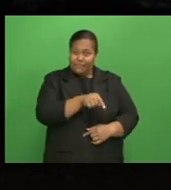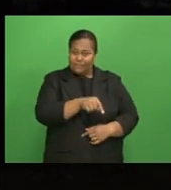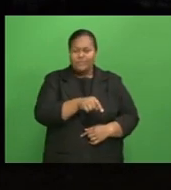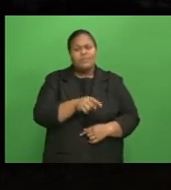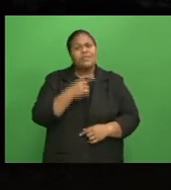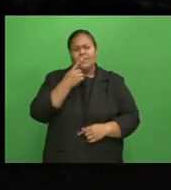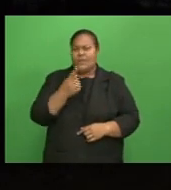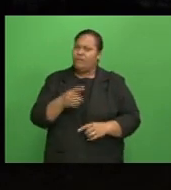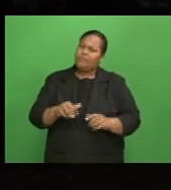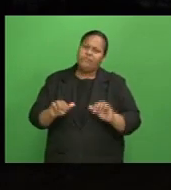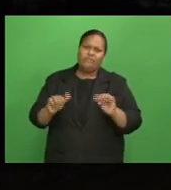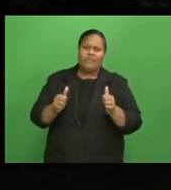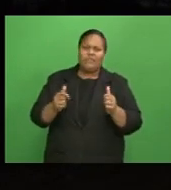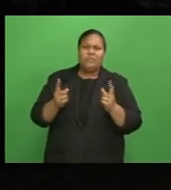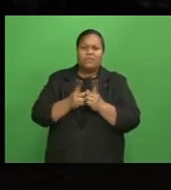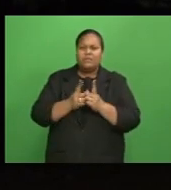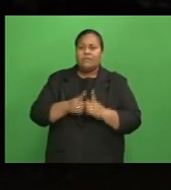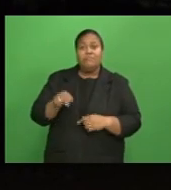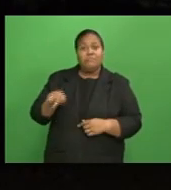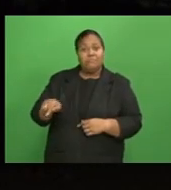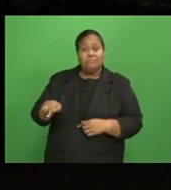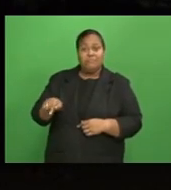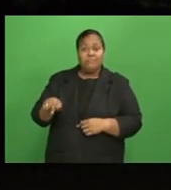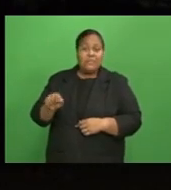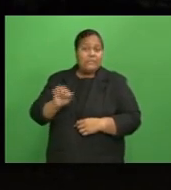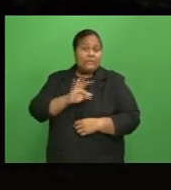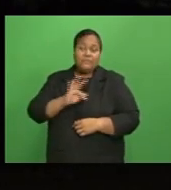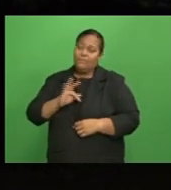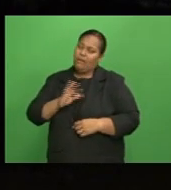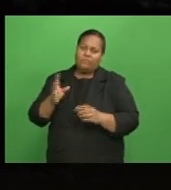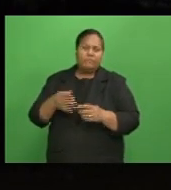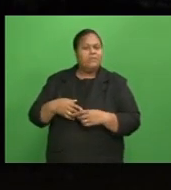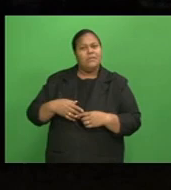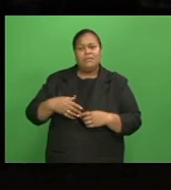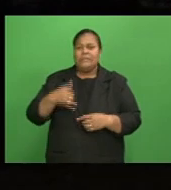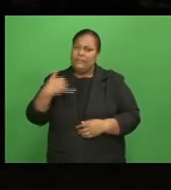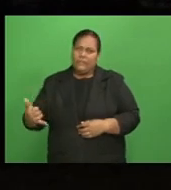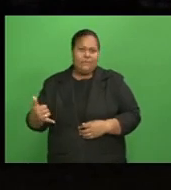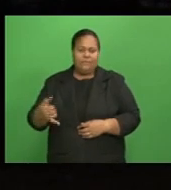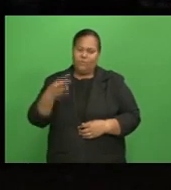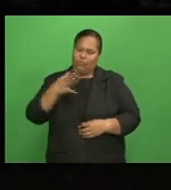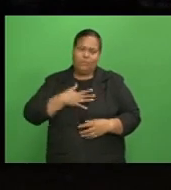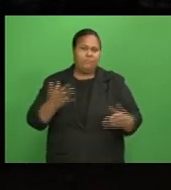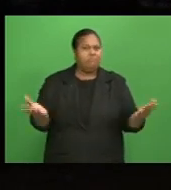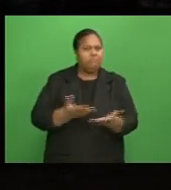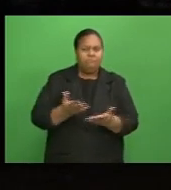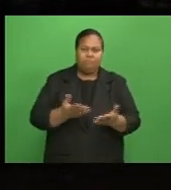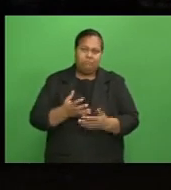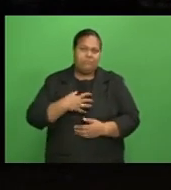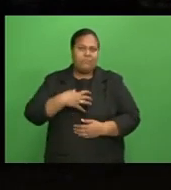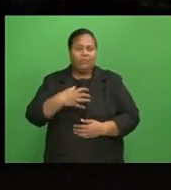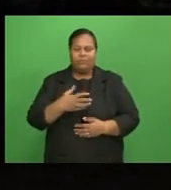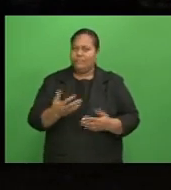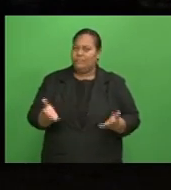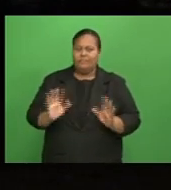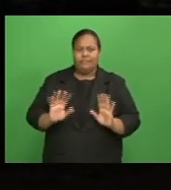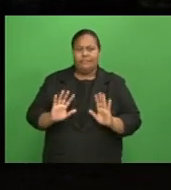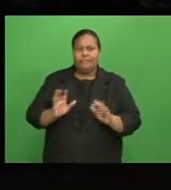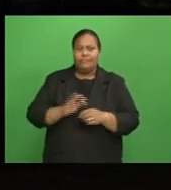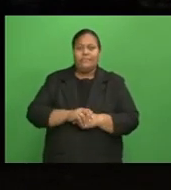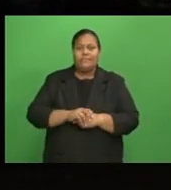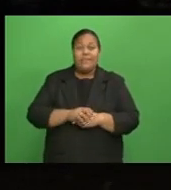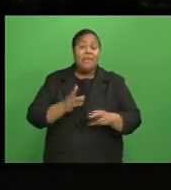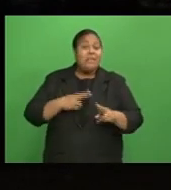ended with FASA staff walking out without exploring any options. Meanwhile, the Fiji Trades Union Congress